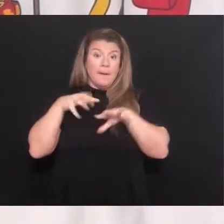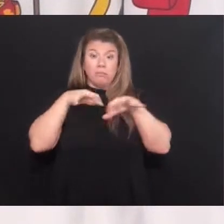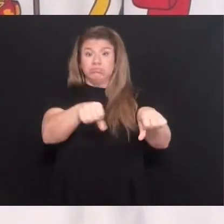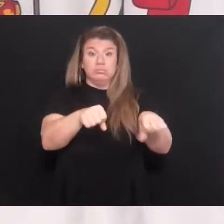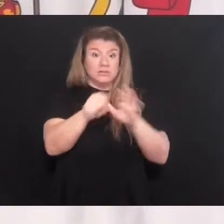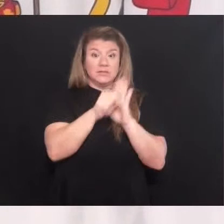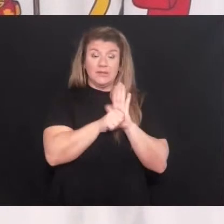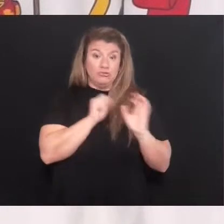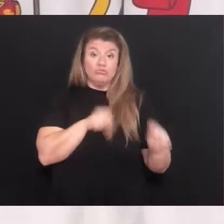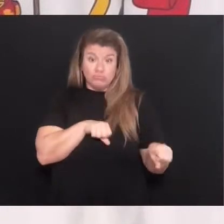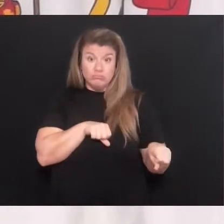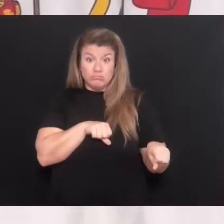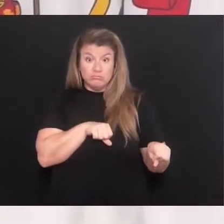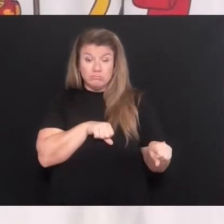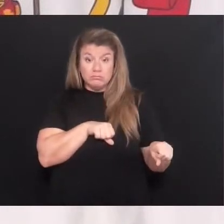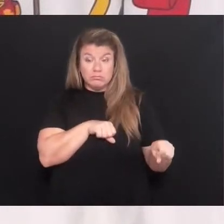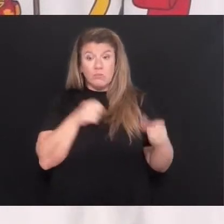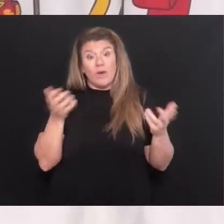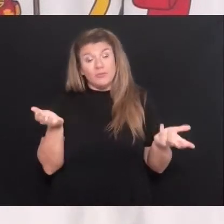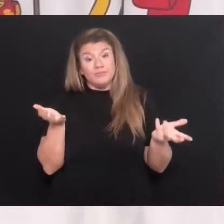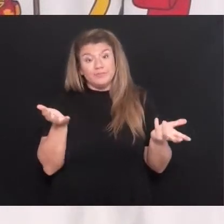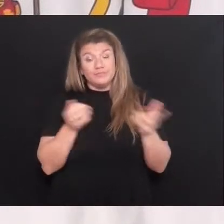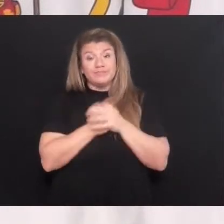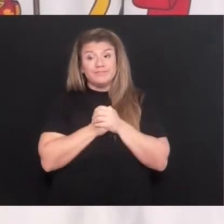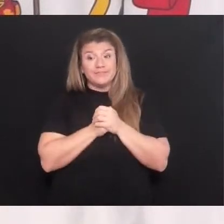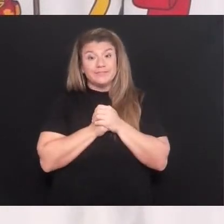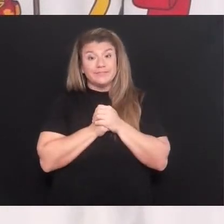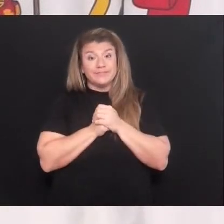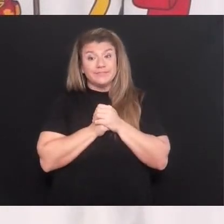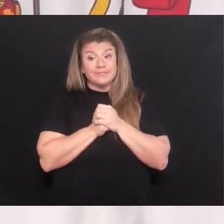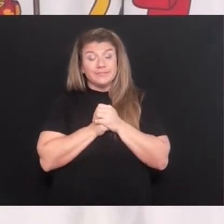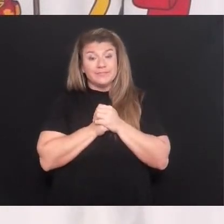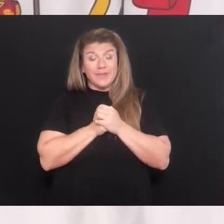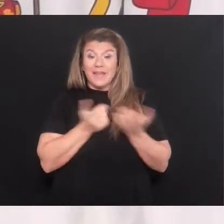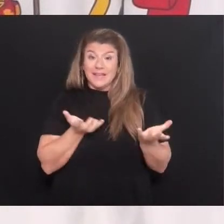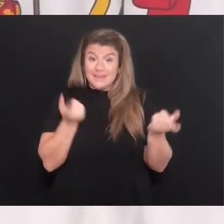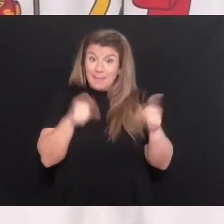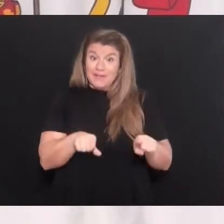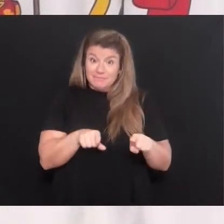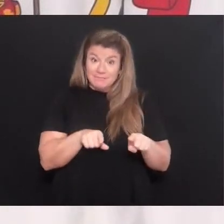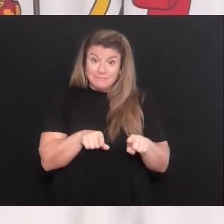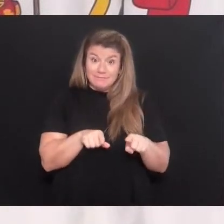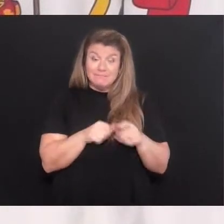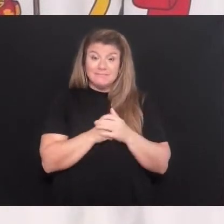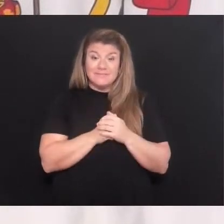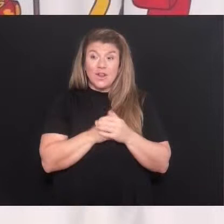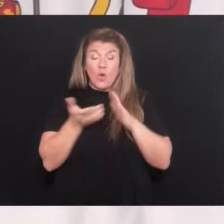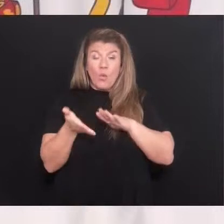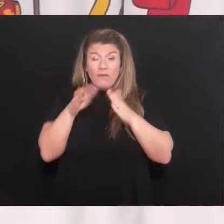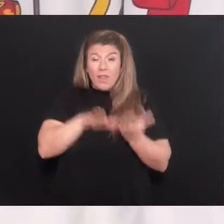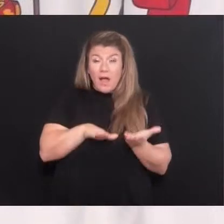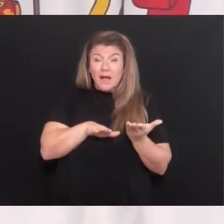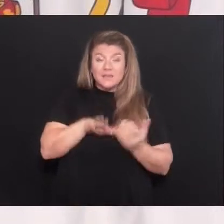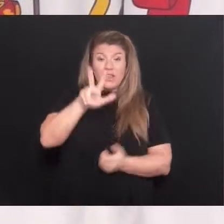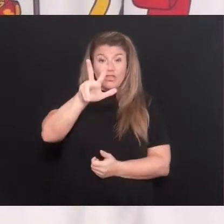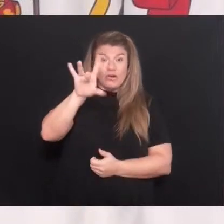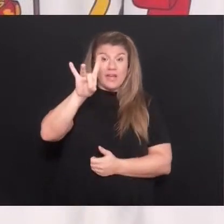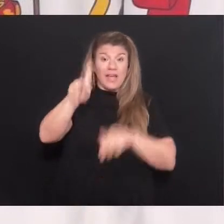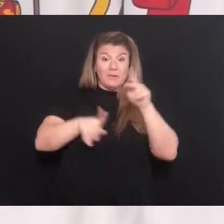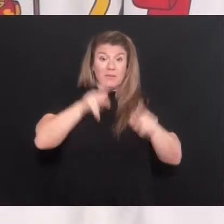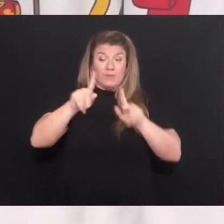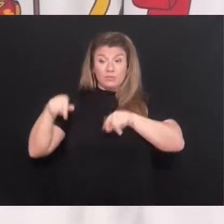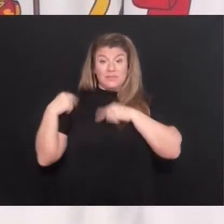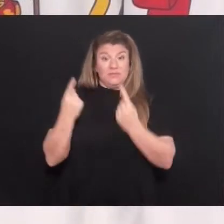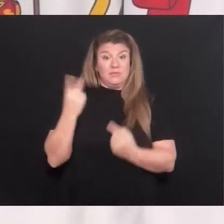state. Well, it surely has. We've lost another 38 people